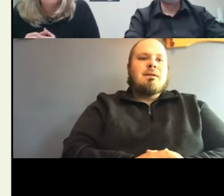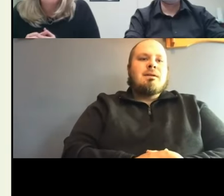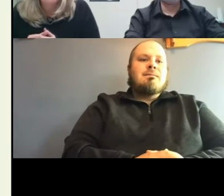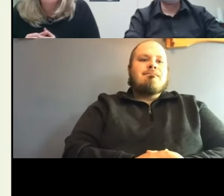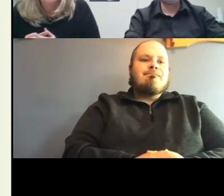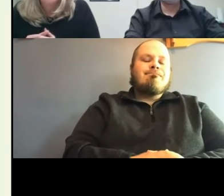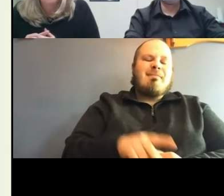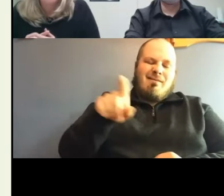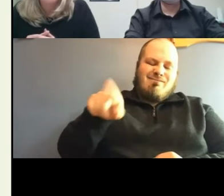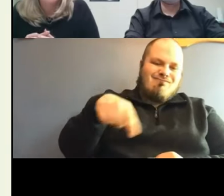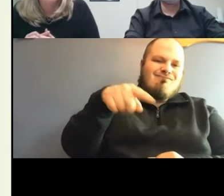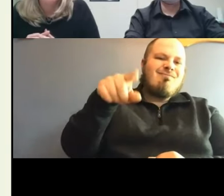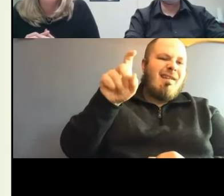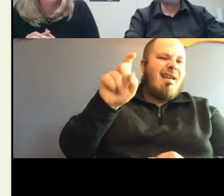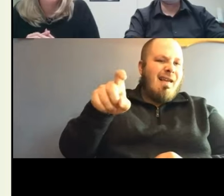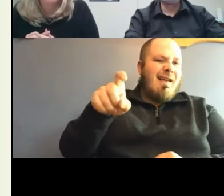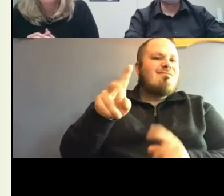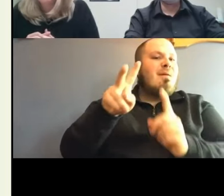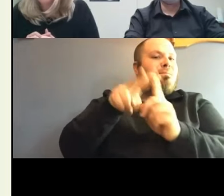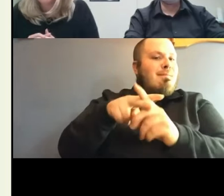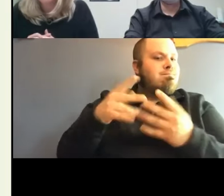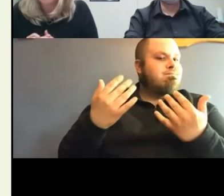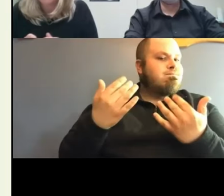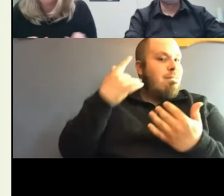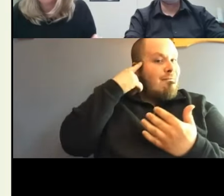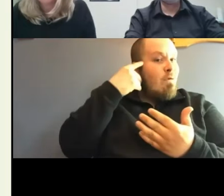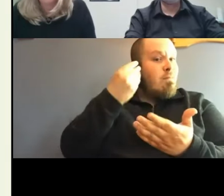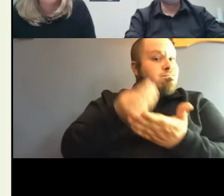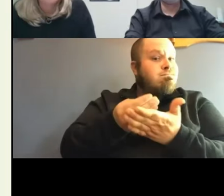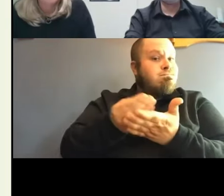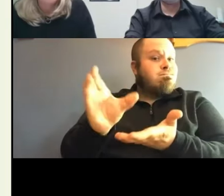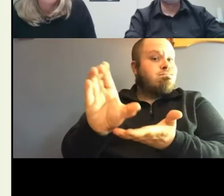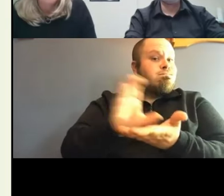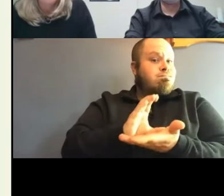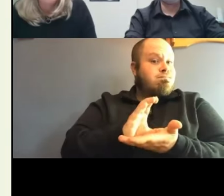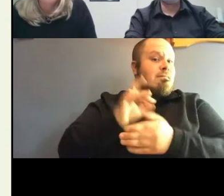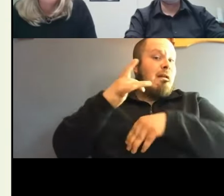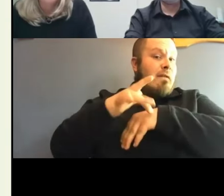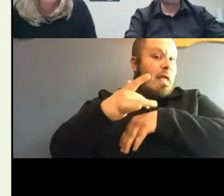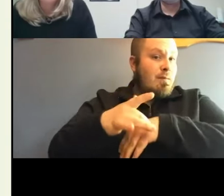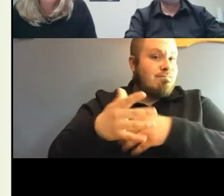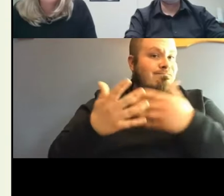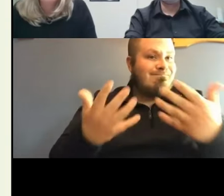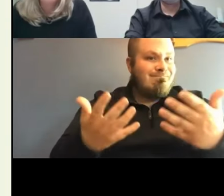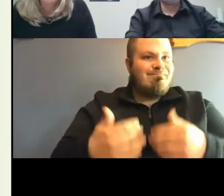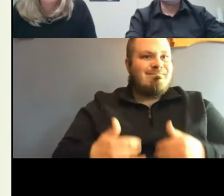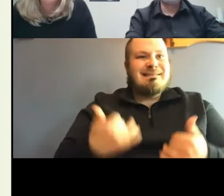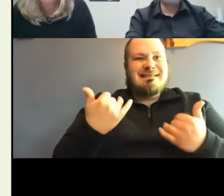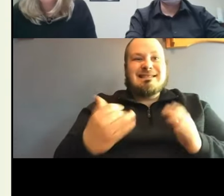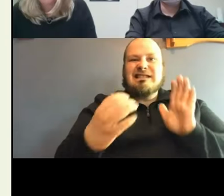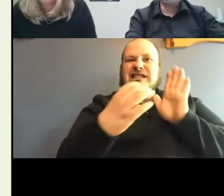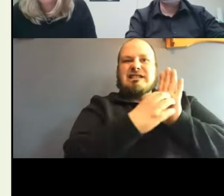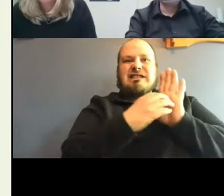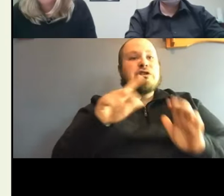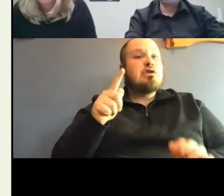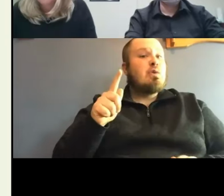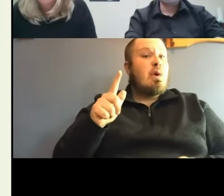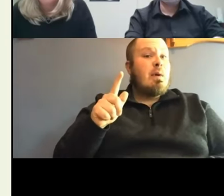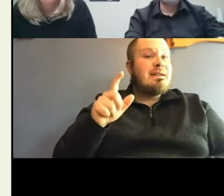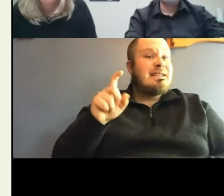They have to be applied and wait for the funding to be available. Now, Section 21, the